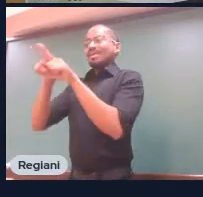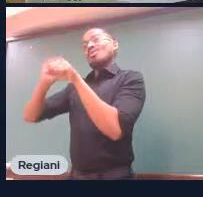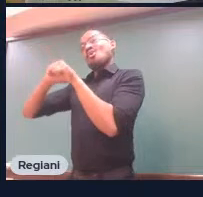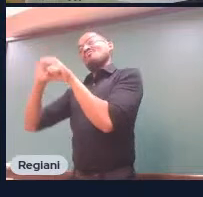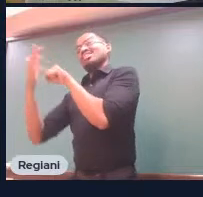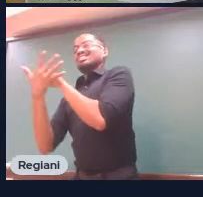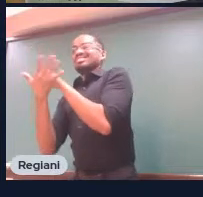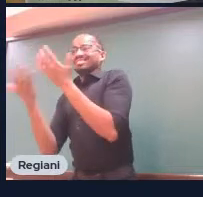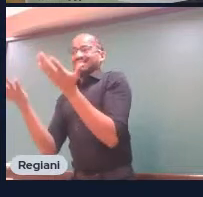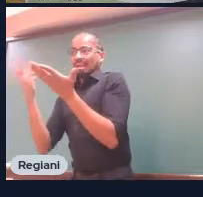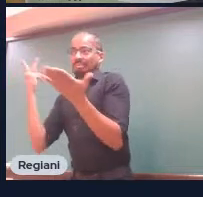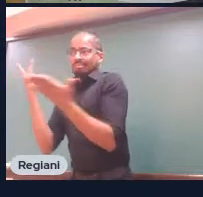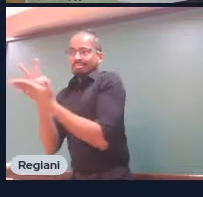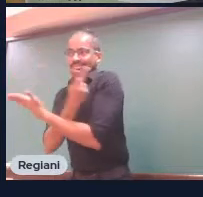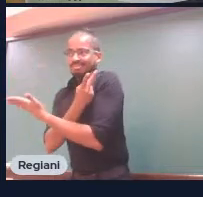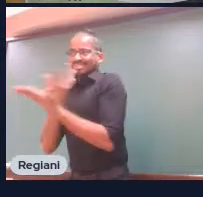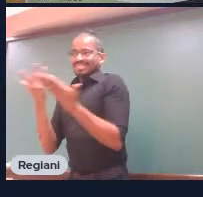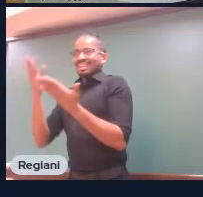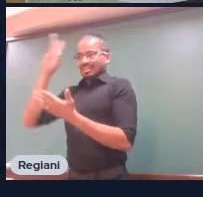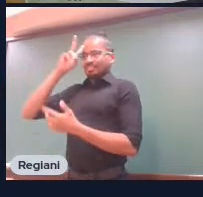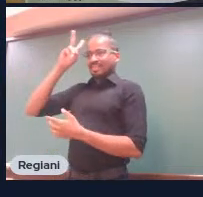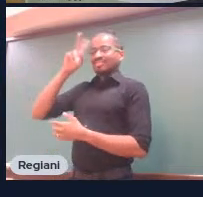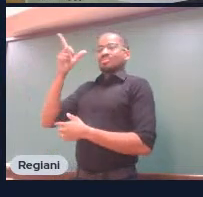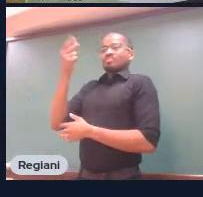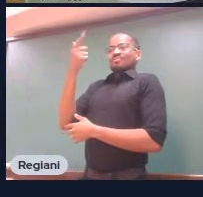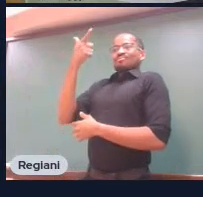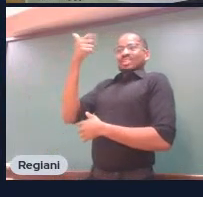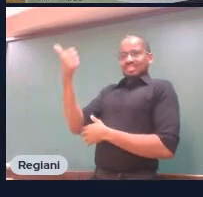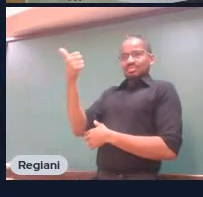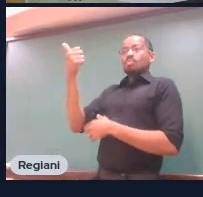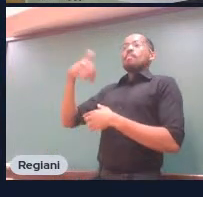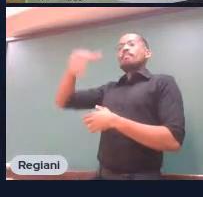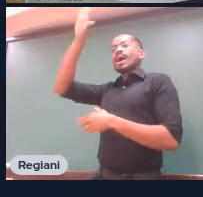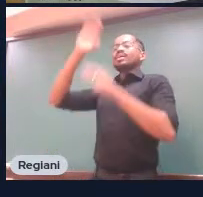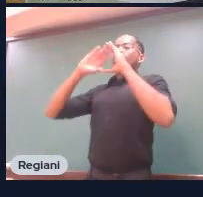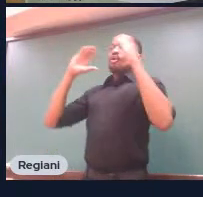Now, because in 21 we were treated to more virtual